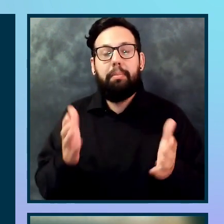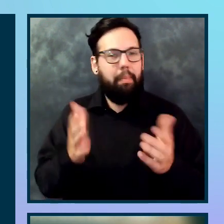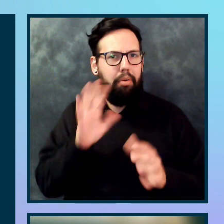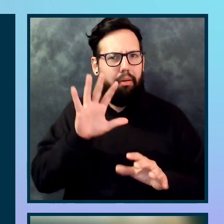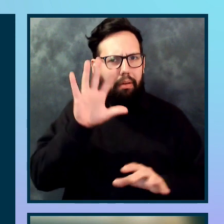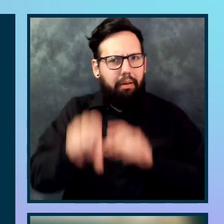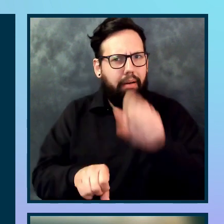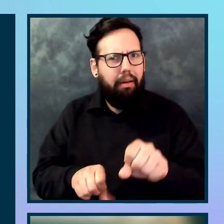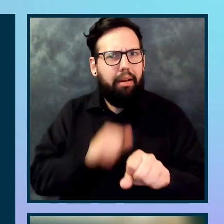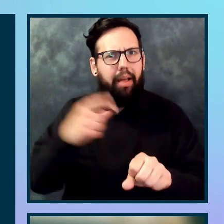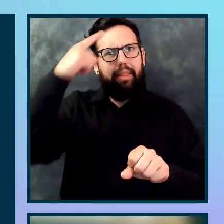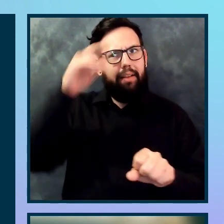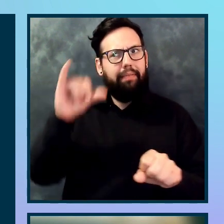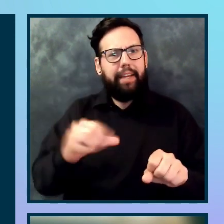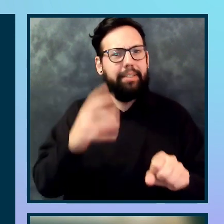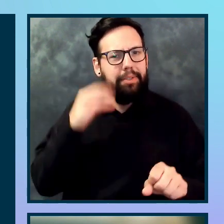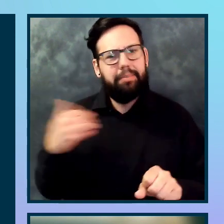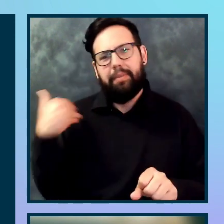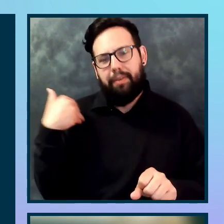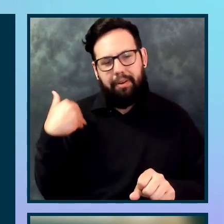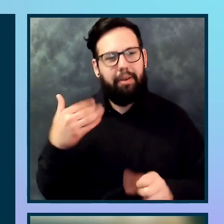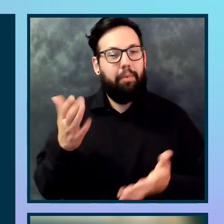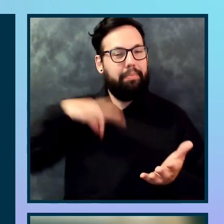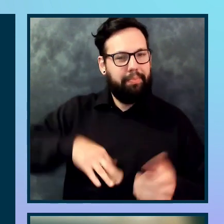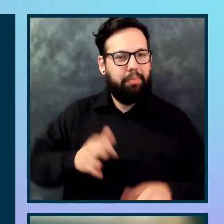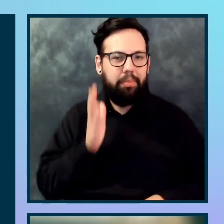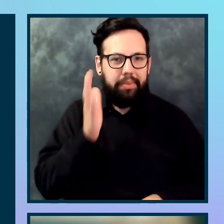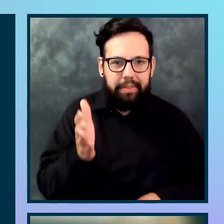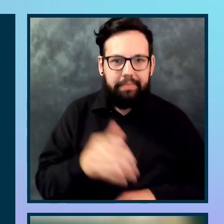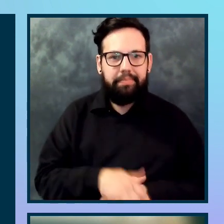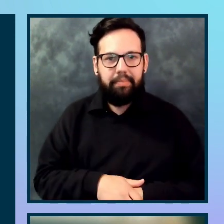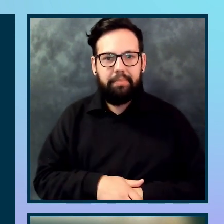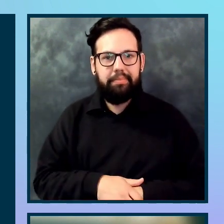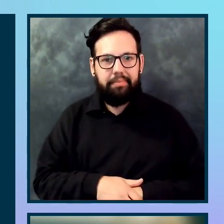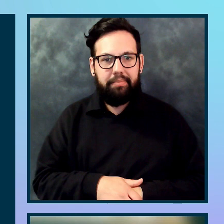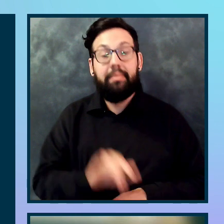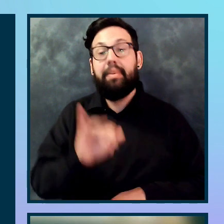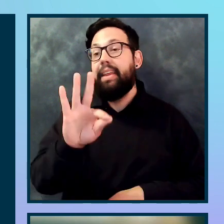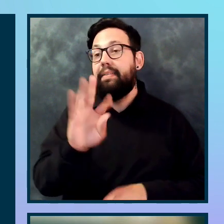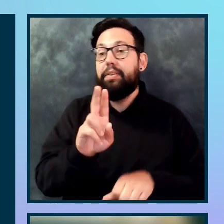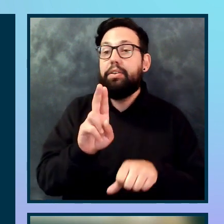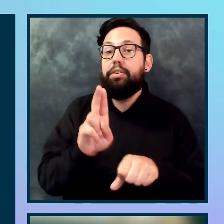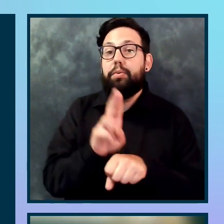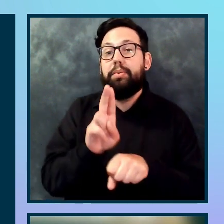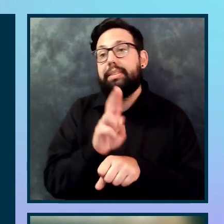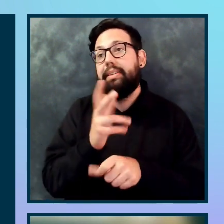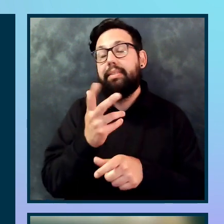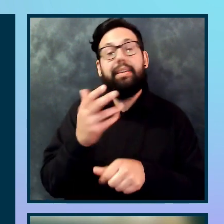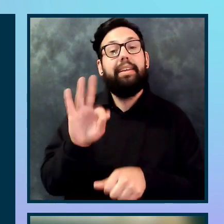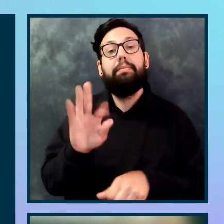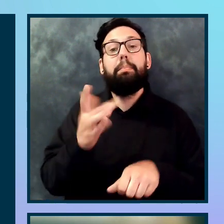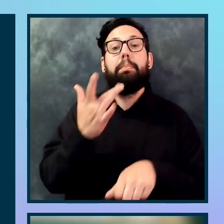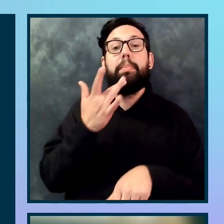It can be really useful. If you'd like, if using a framework is more your thing,